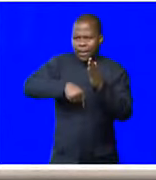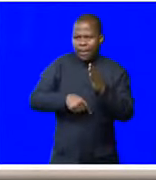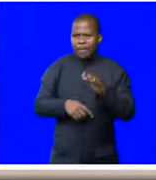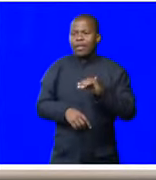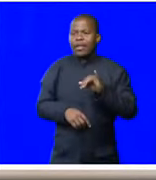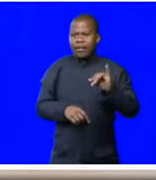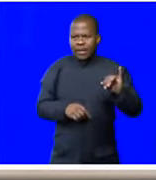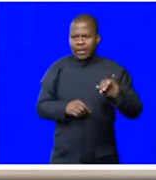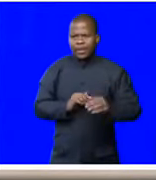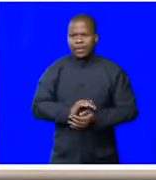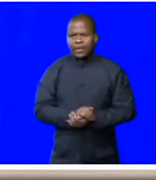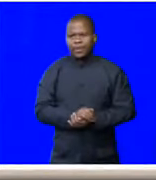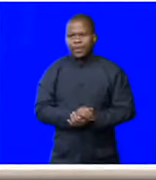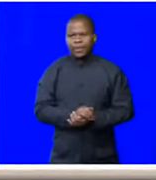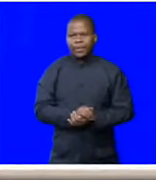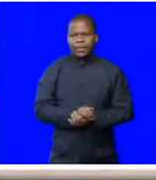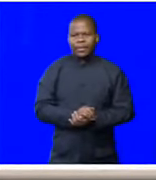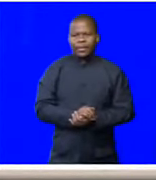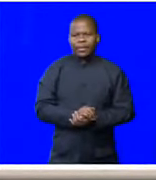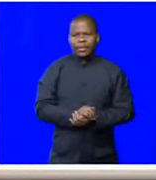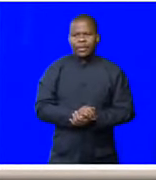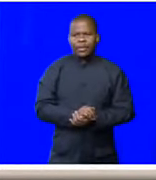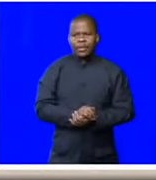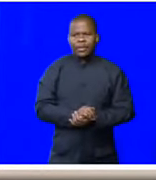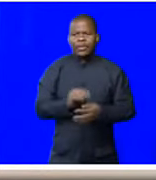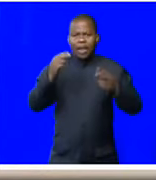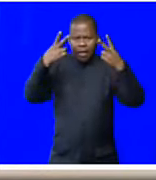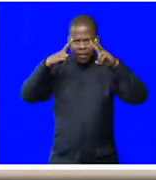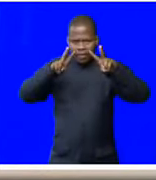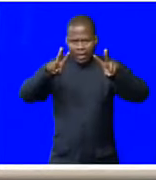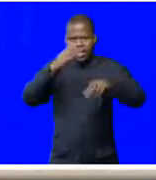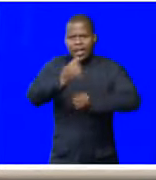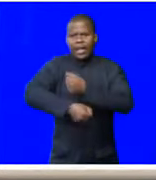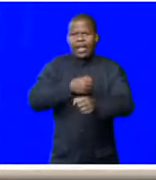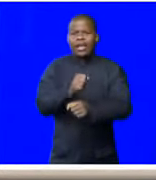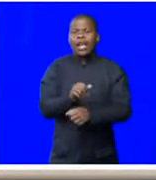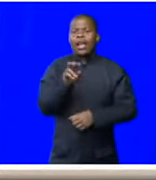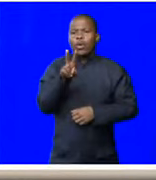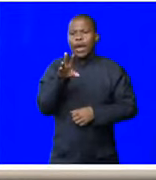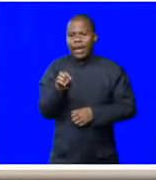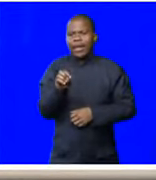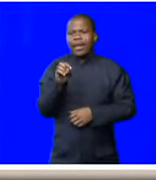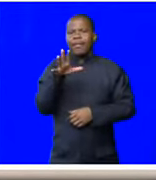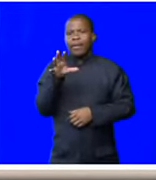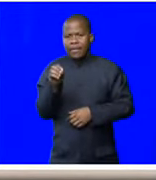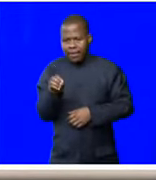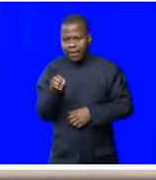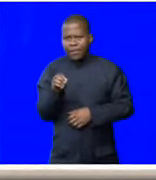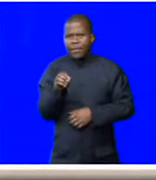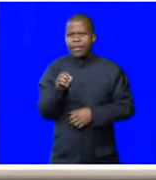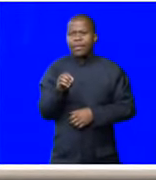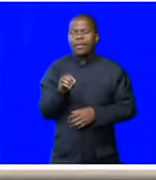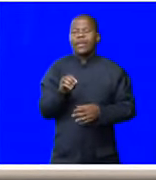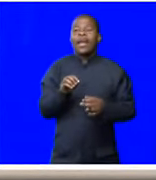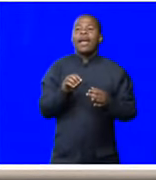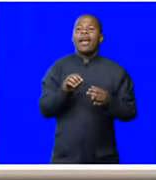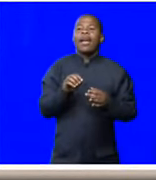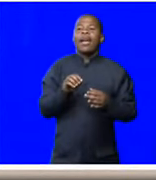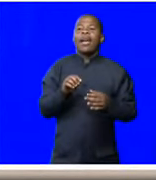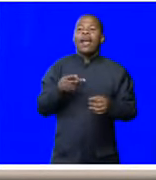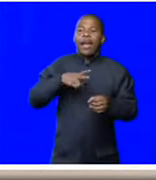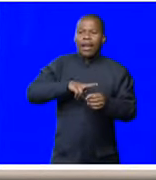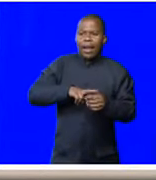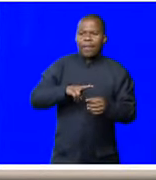national, we've got the Vision 2050, that is SADC Vision 2050, and the Regional Indicative